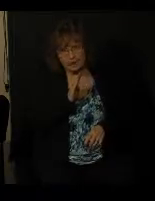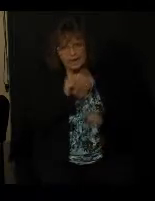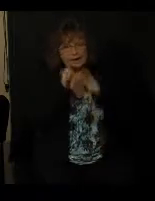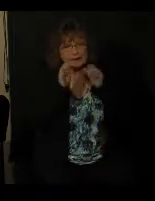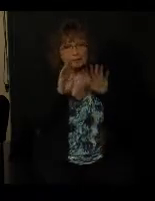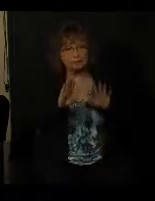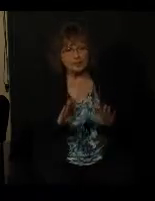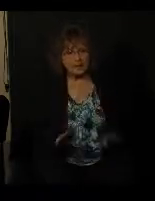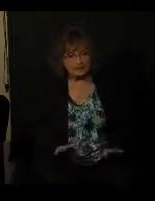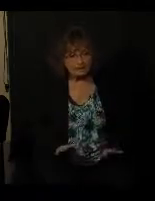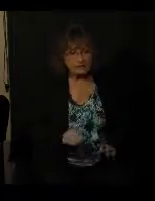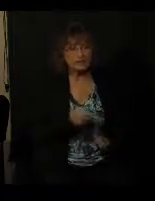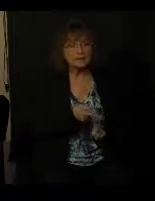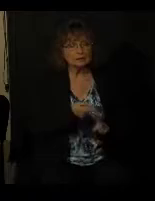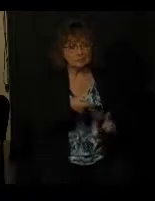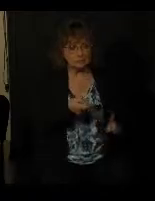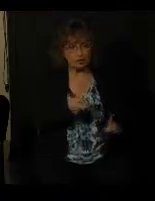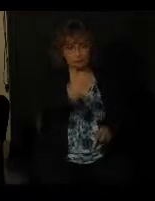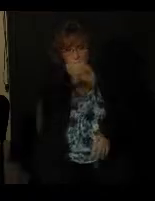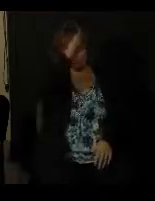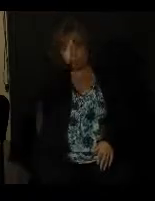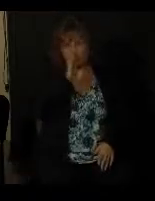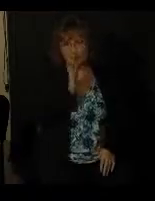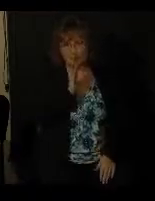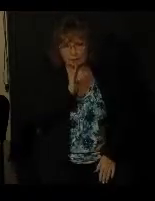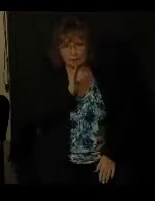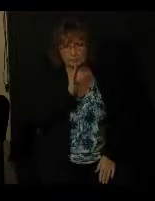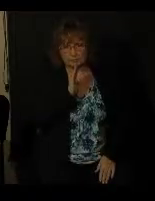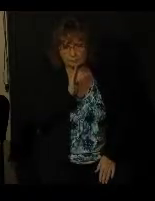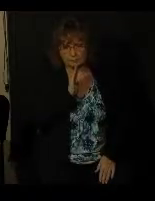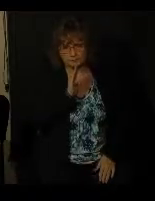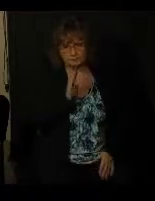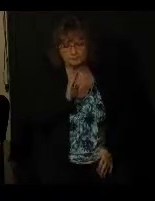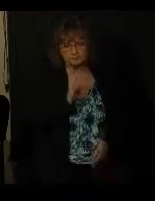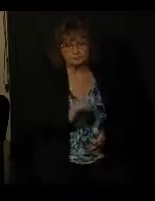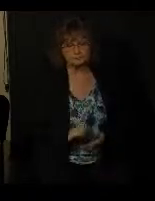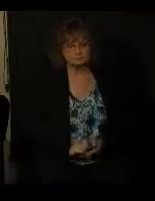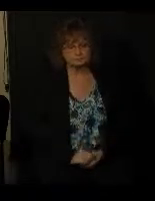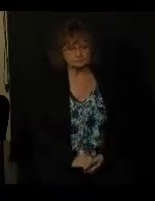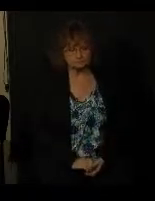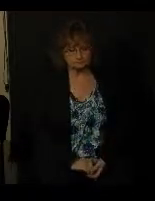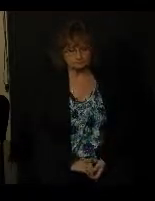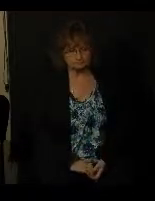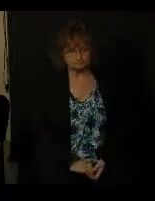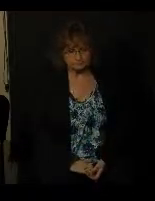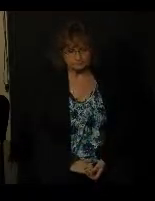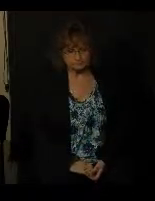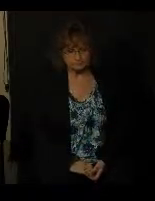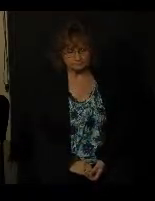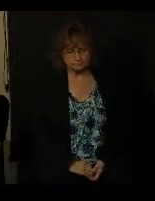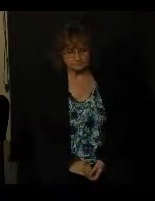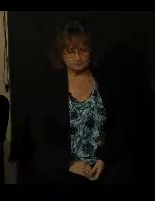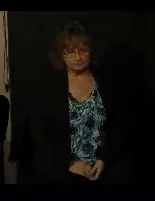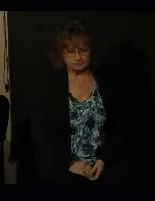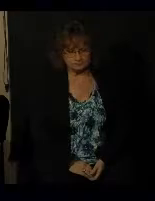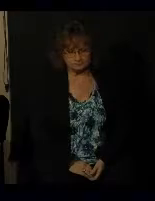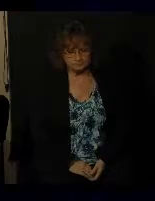thoughts and some perceptions of what life is about.